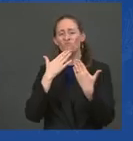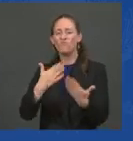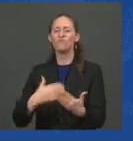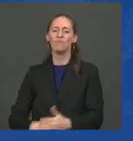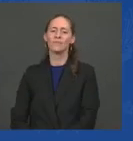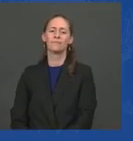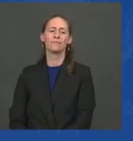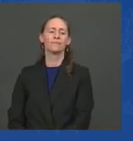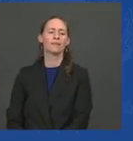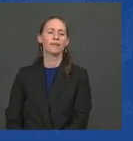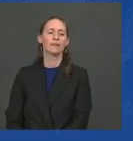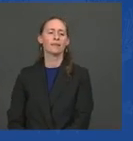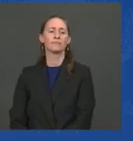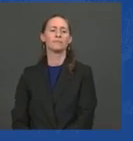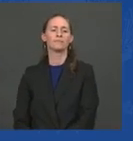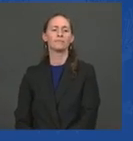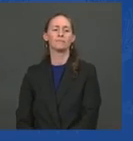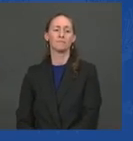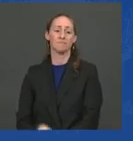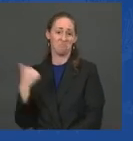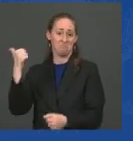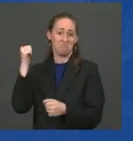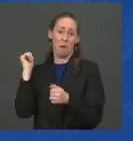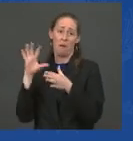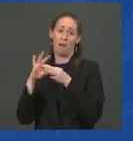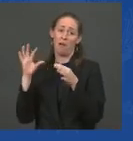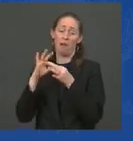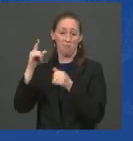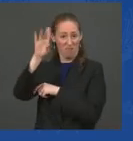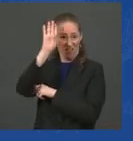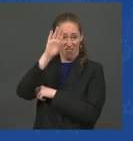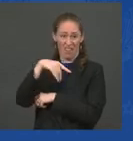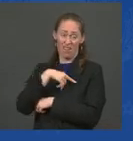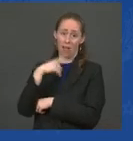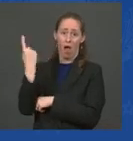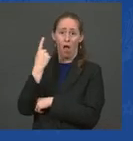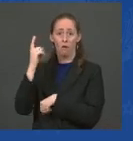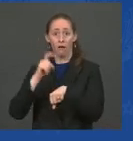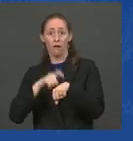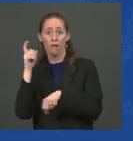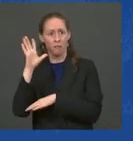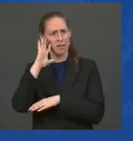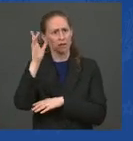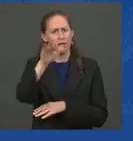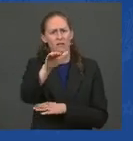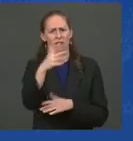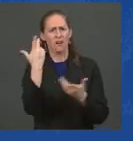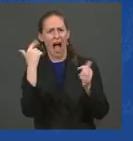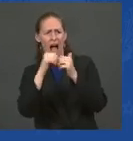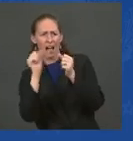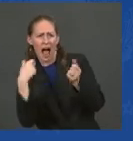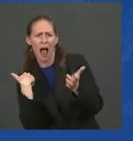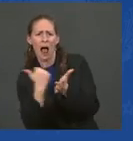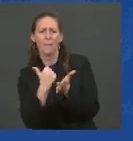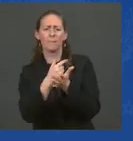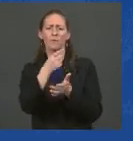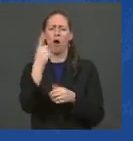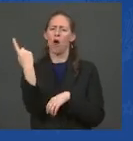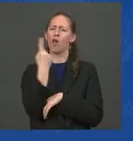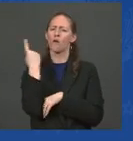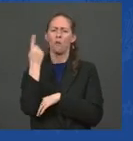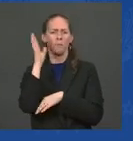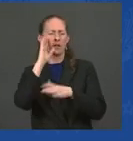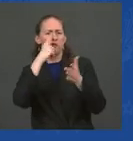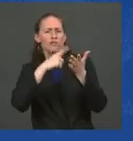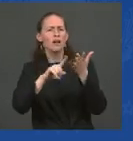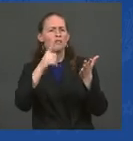Rosa will not tell you, but she's the first person I called to ask for her help as to how I should do this. And that put money in the pockets